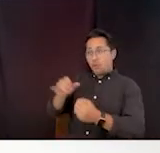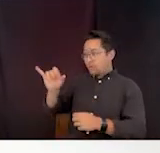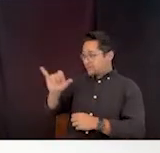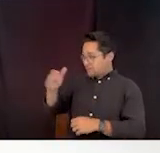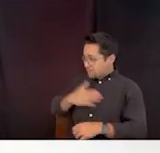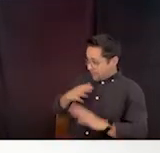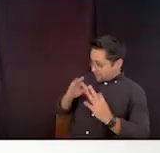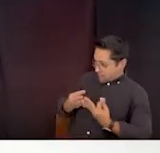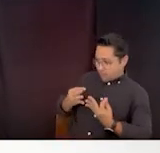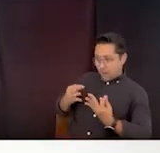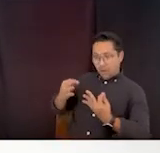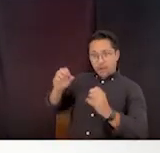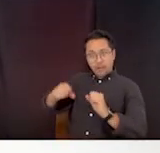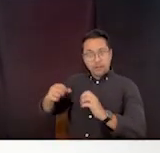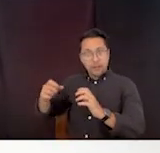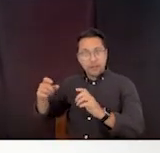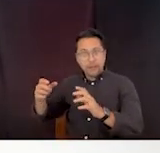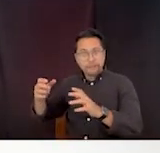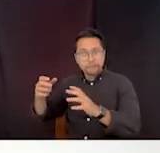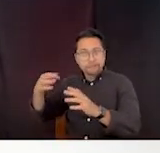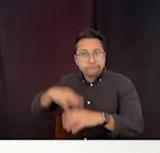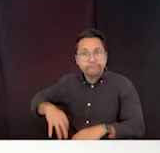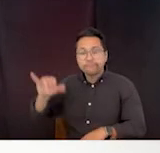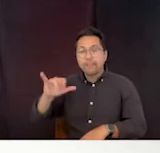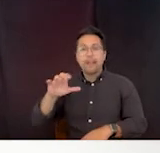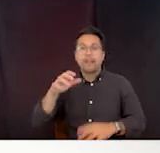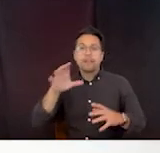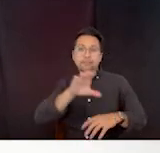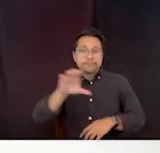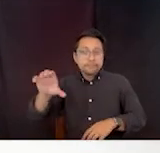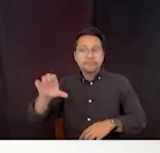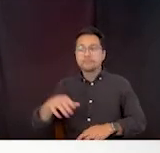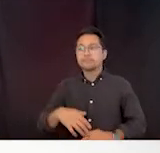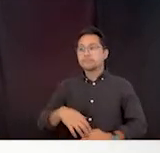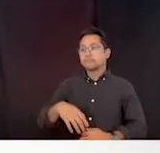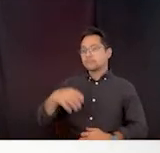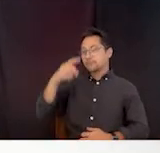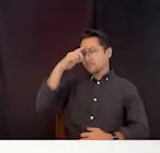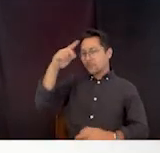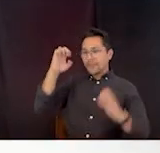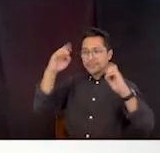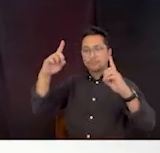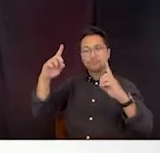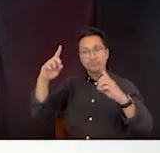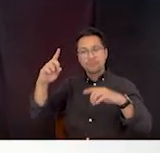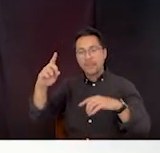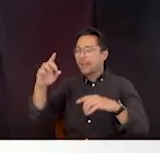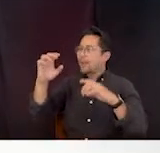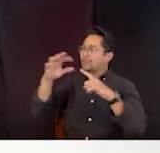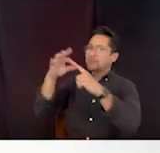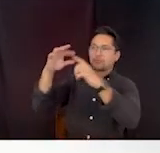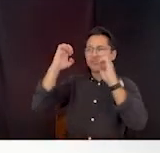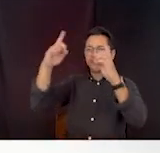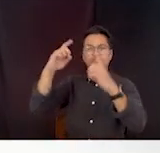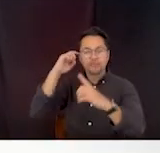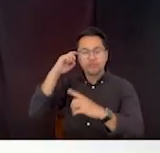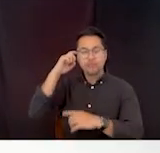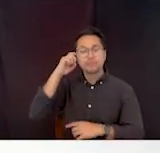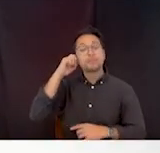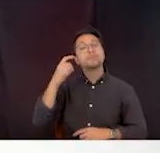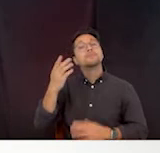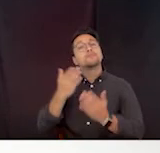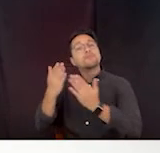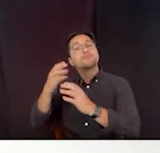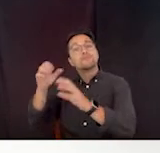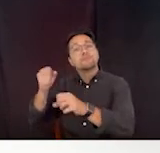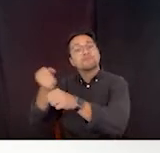could receive from nonprofits like Collaborative Corner for Exceptional Children. So there's some that I want to share with you today. And, the services that you can receive